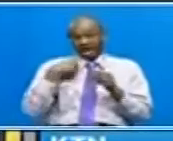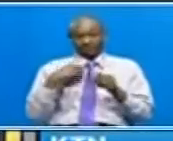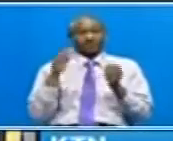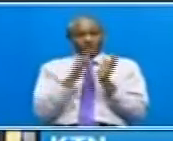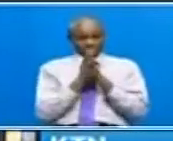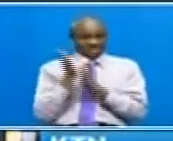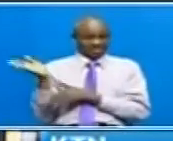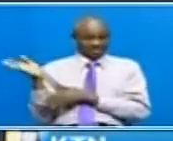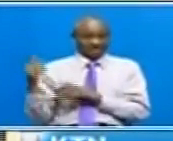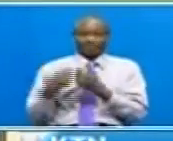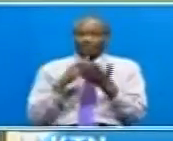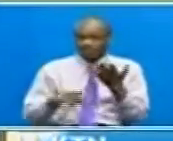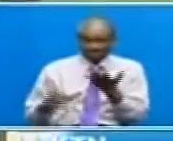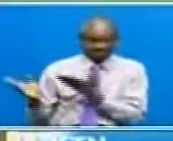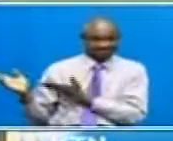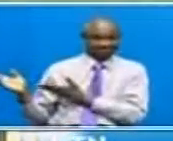achieve.